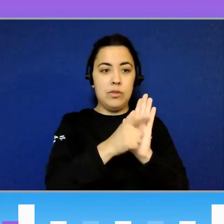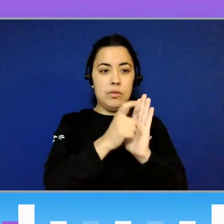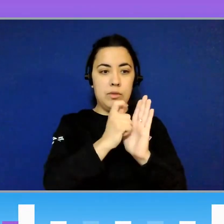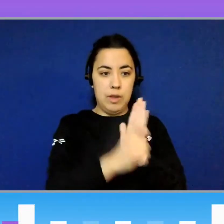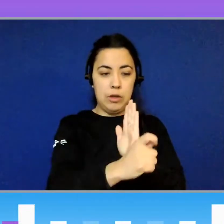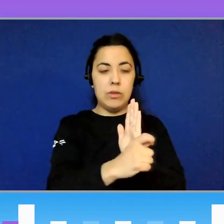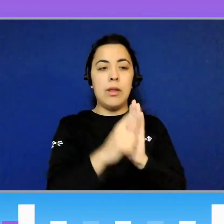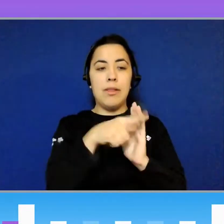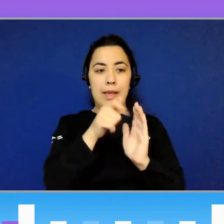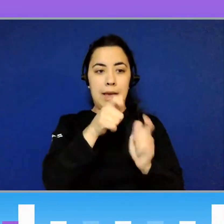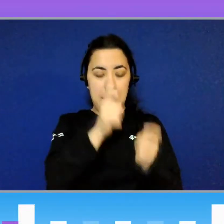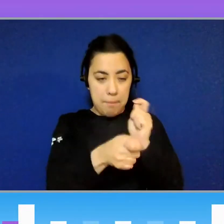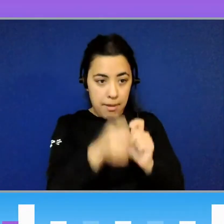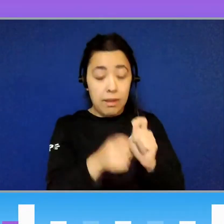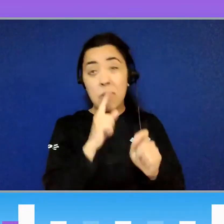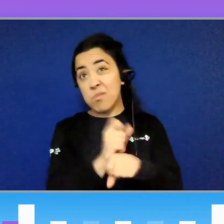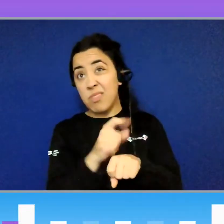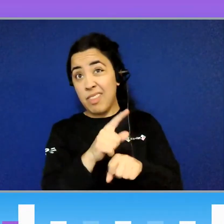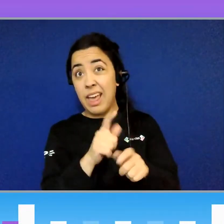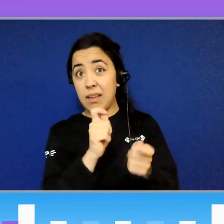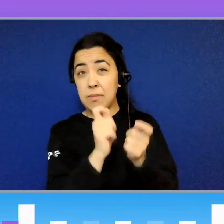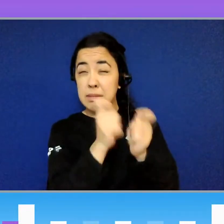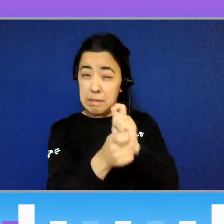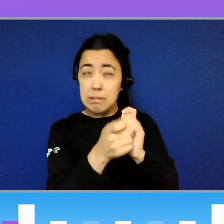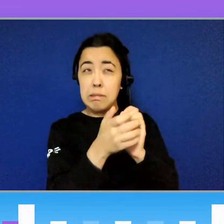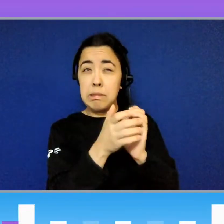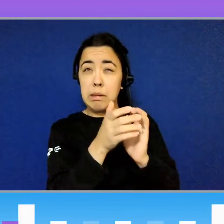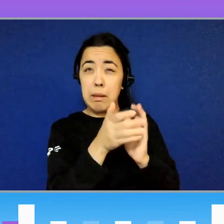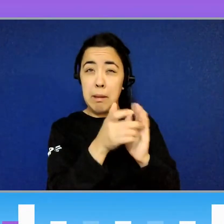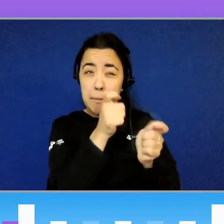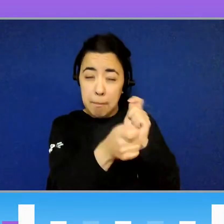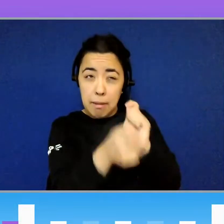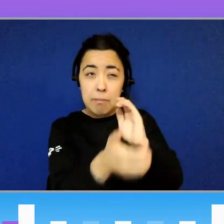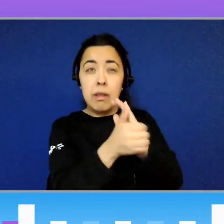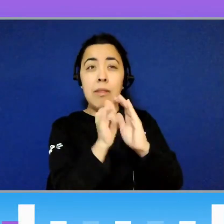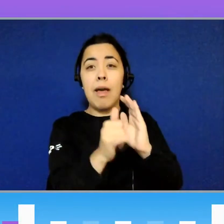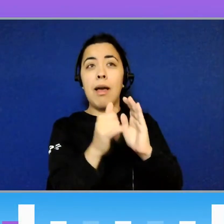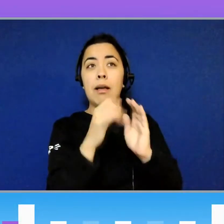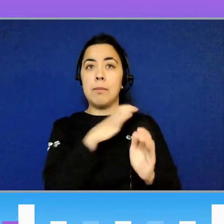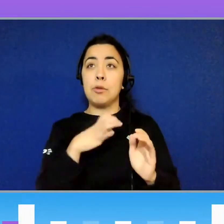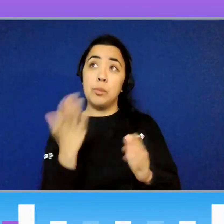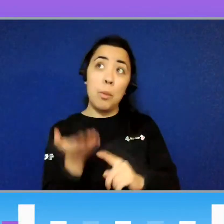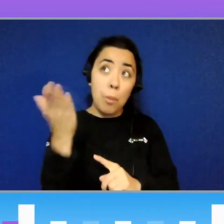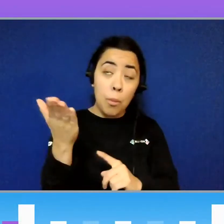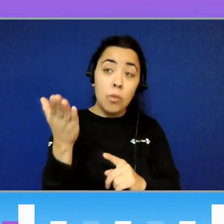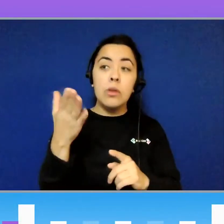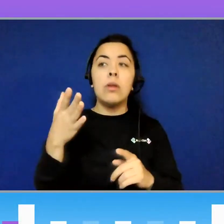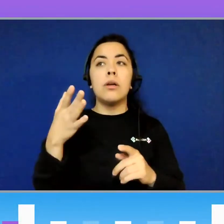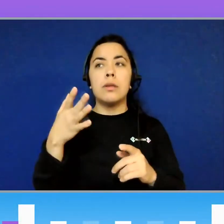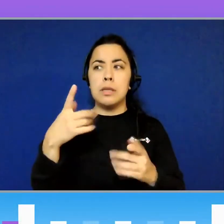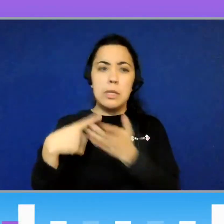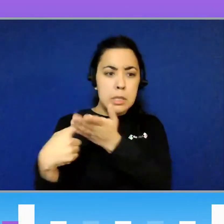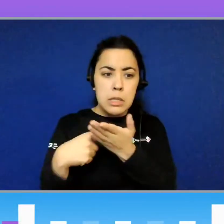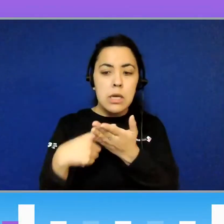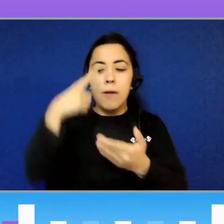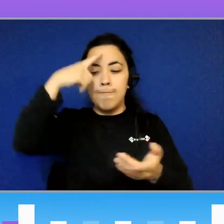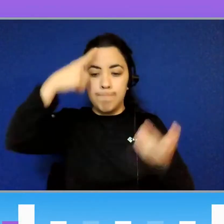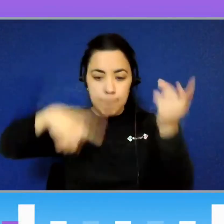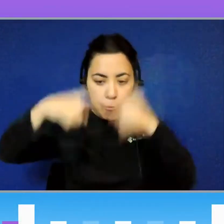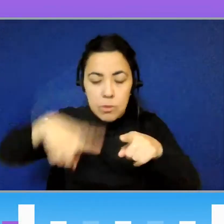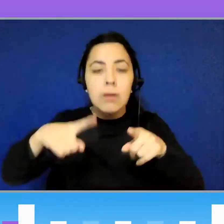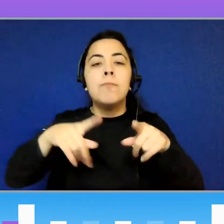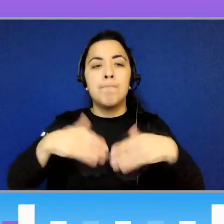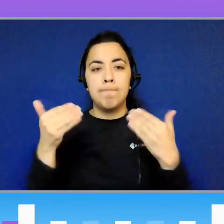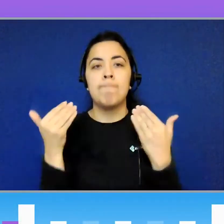and actually did amend, the Commission proposal and need to find an agreement in order to adopt this law. So EDF and with